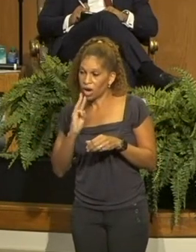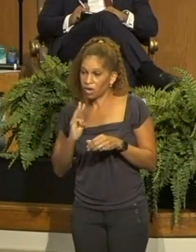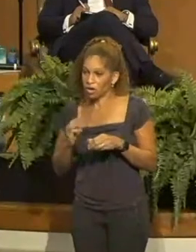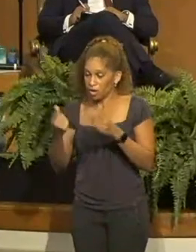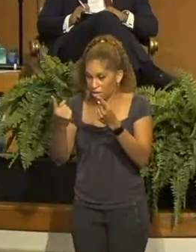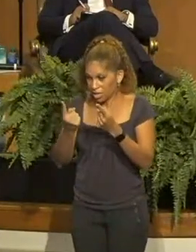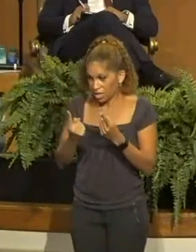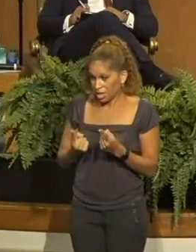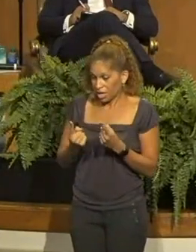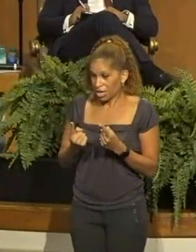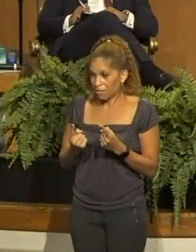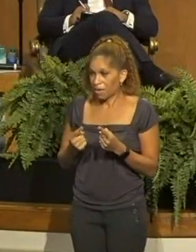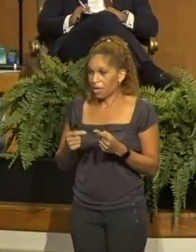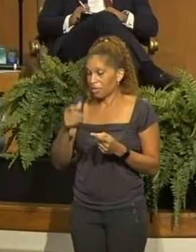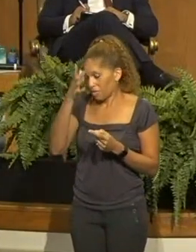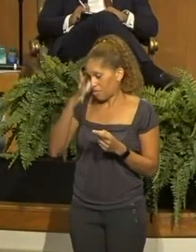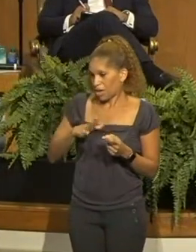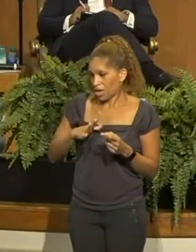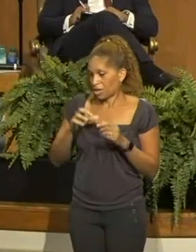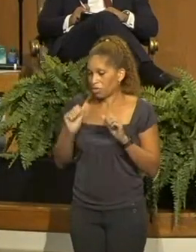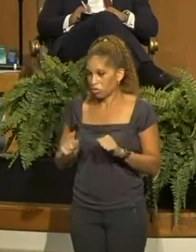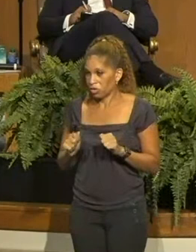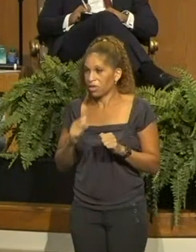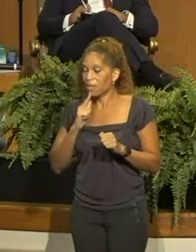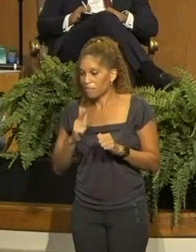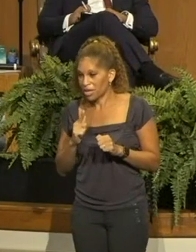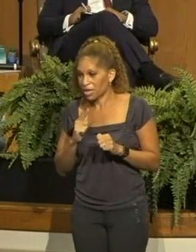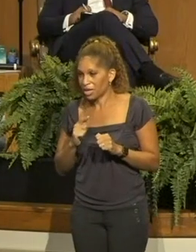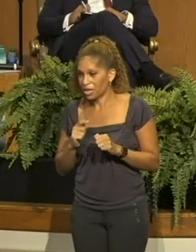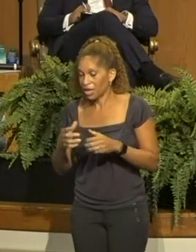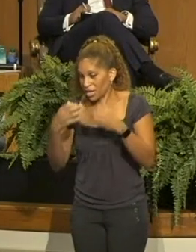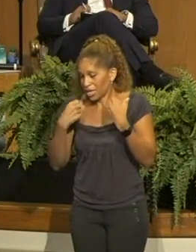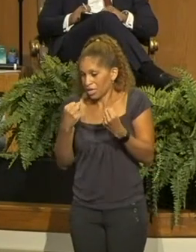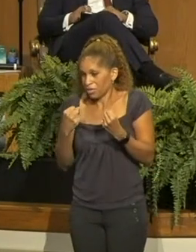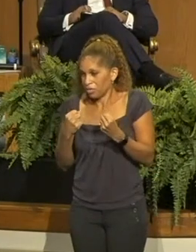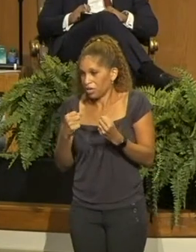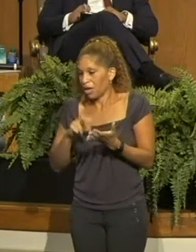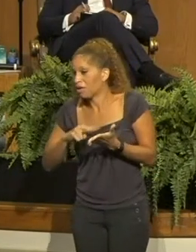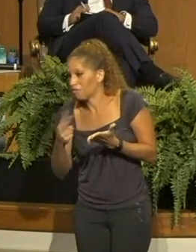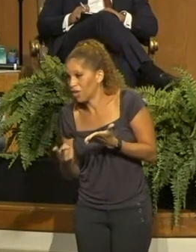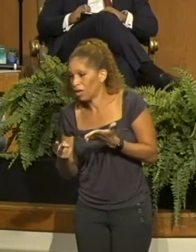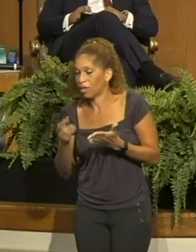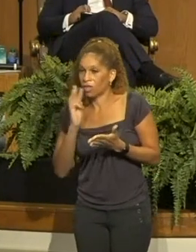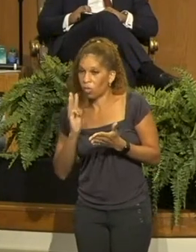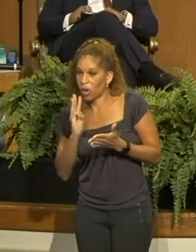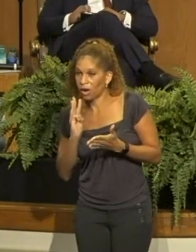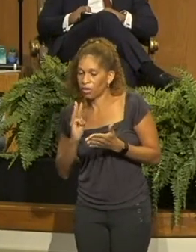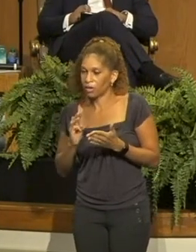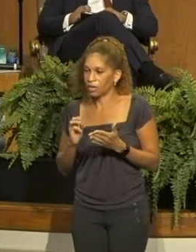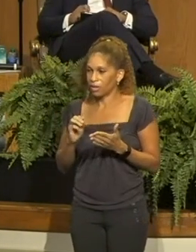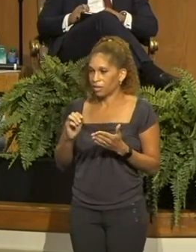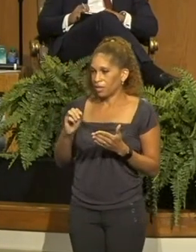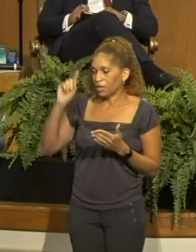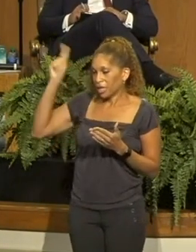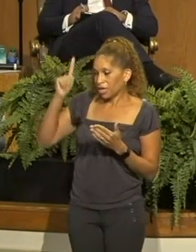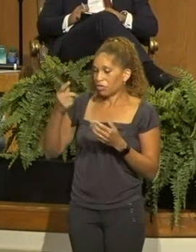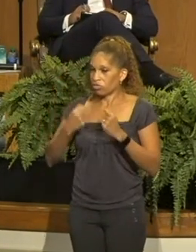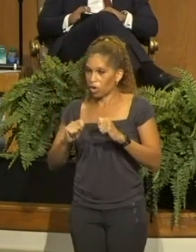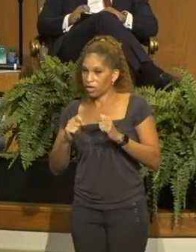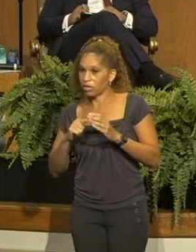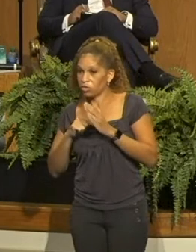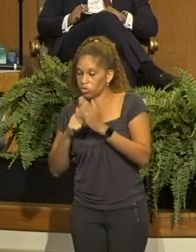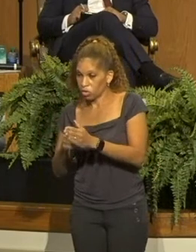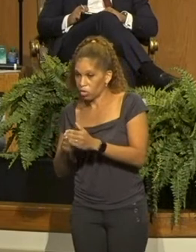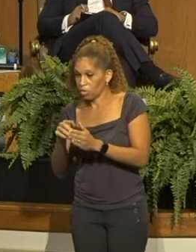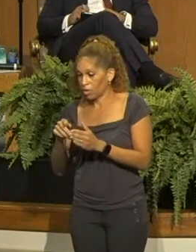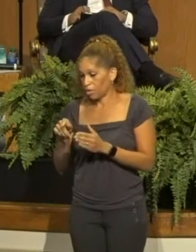his vote to be healed and fell over in the water. Jesus is trying to show the man the power that